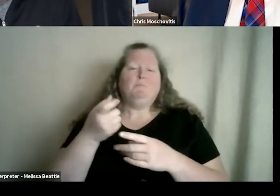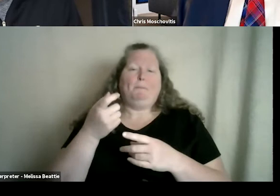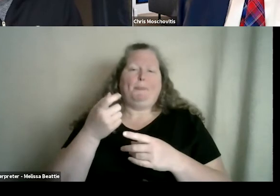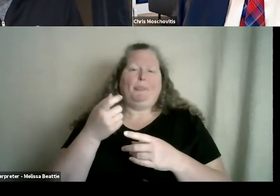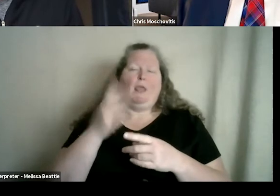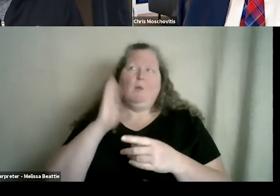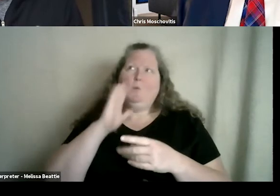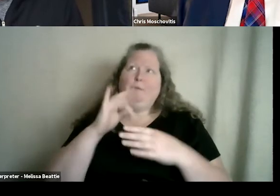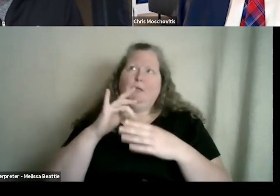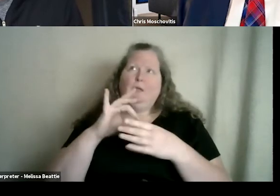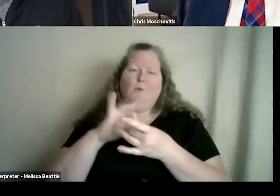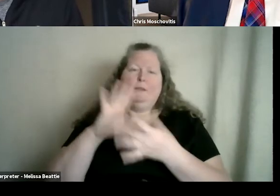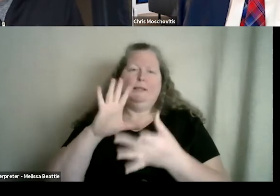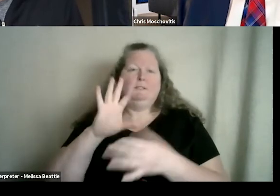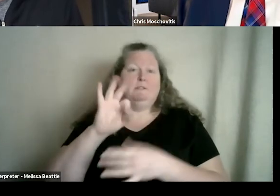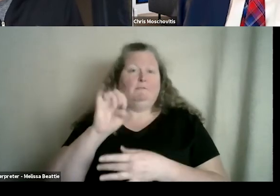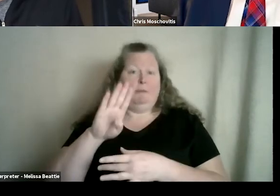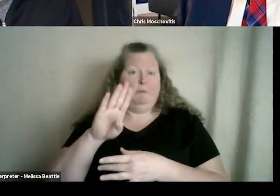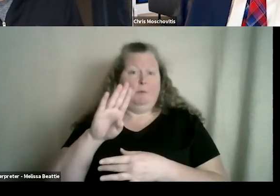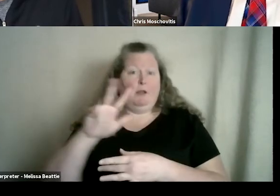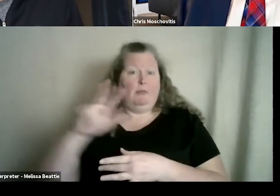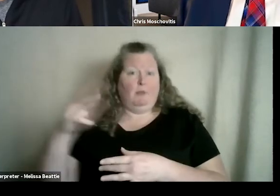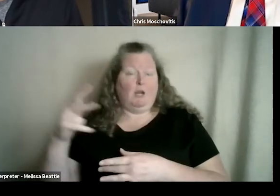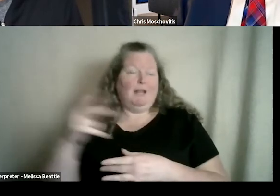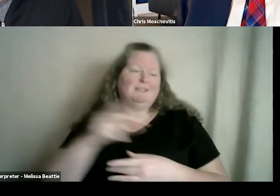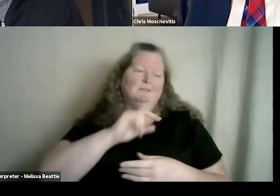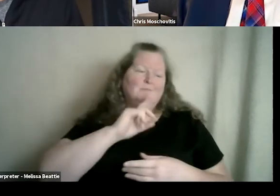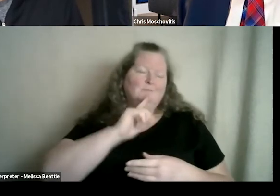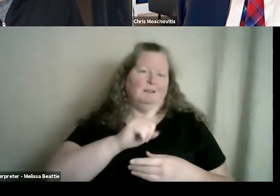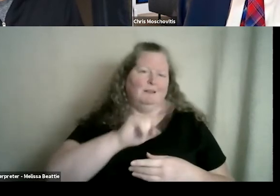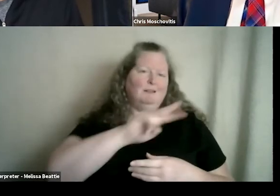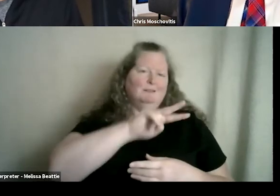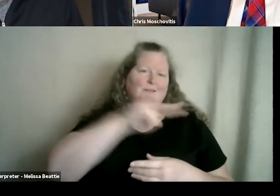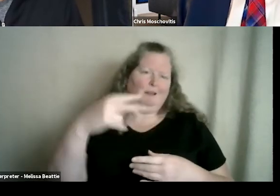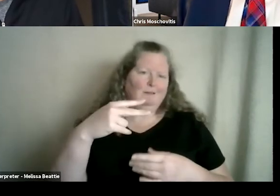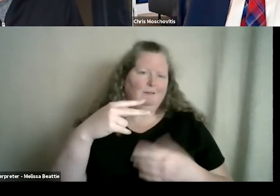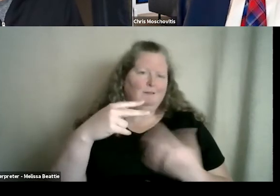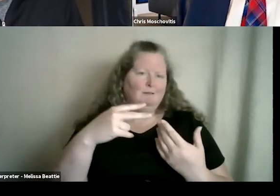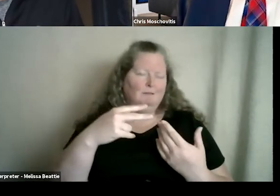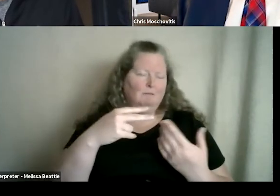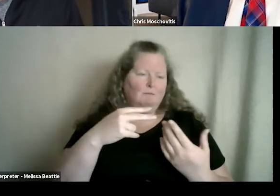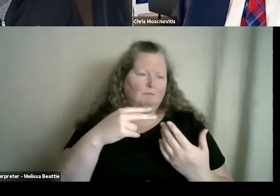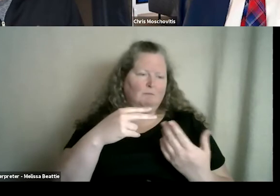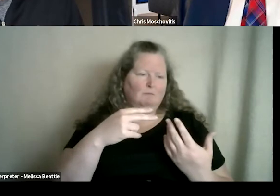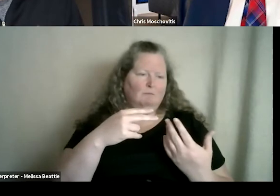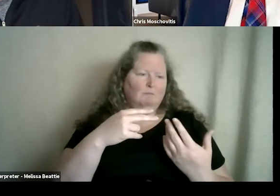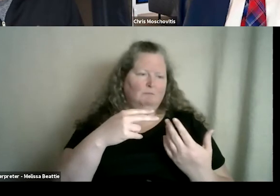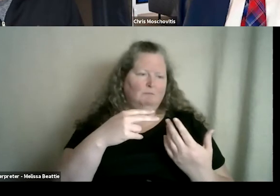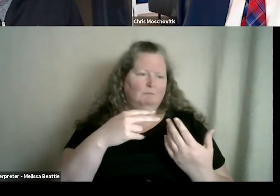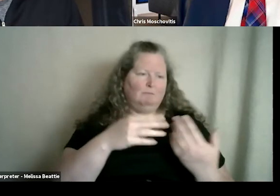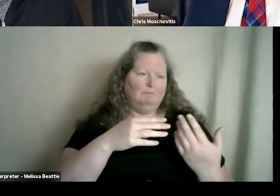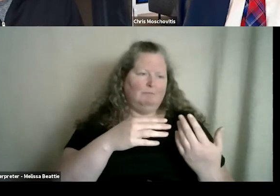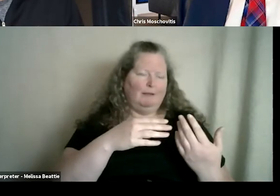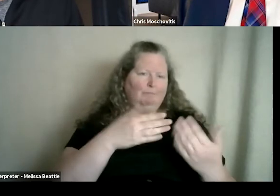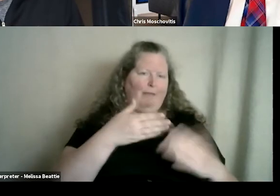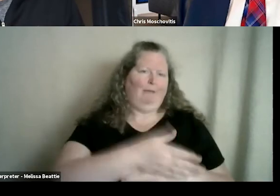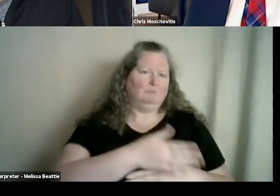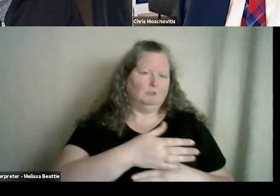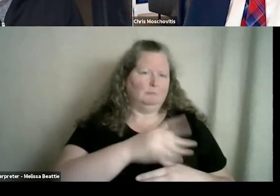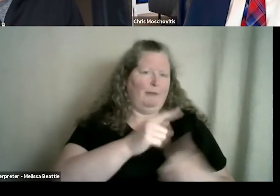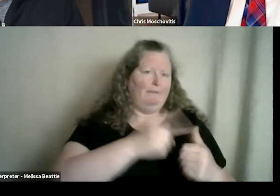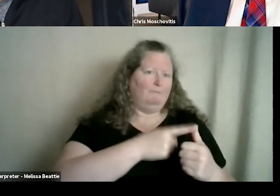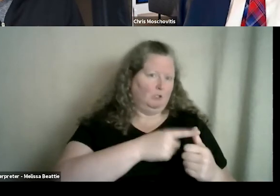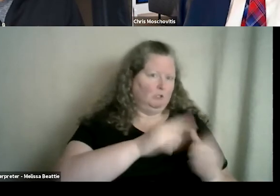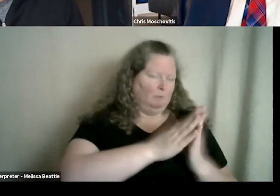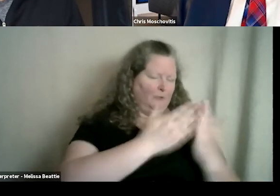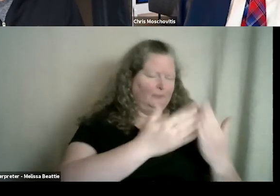to be released on February 3rd. That's the pub date that's shown on Amazon. And what it is about,